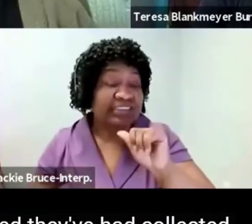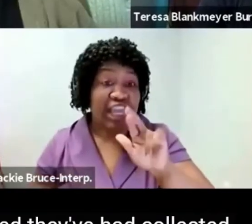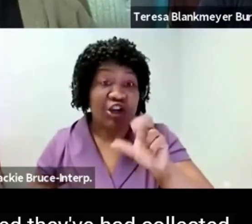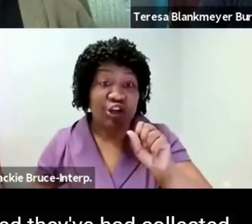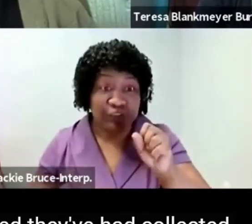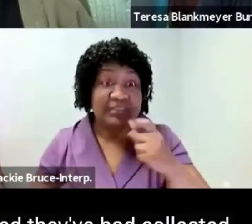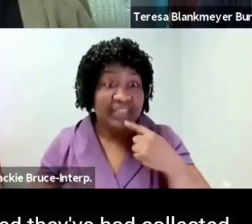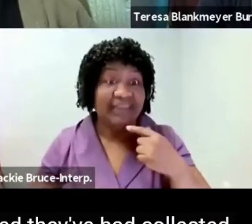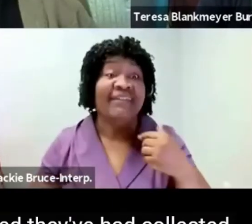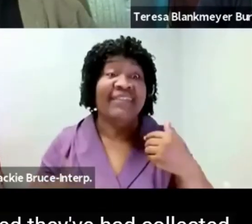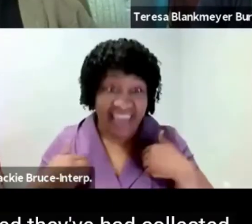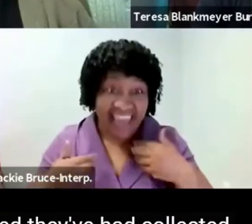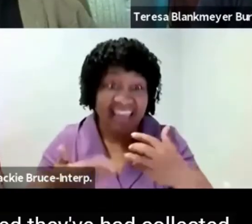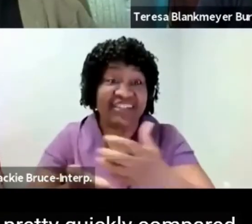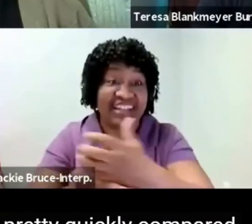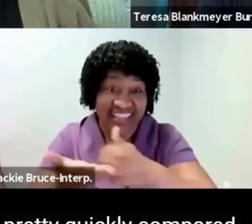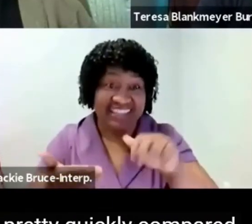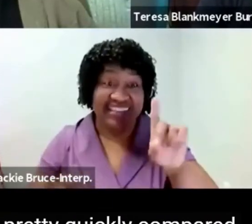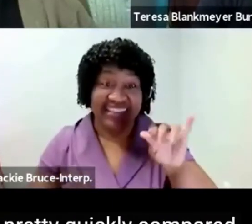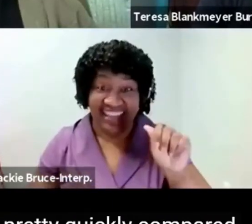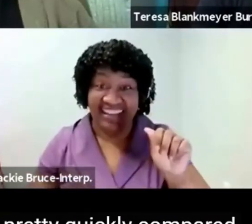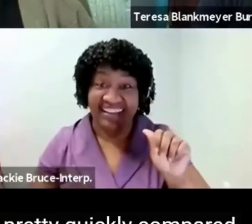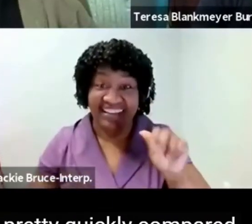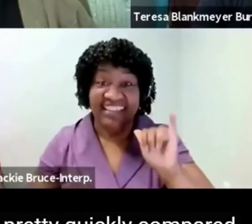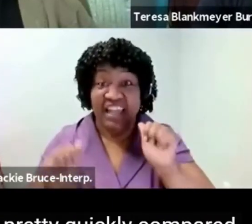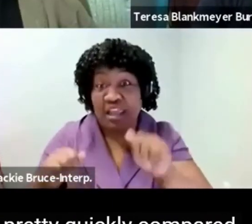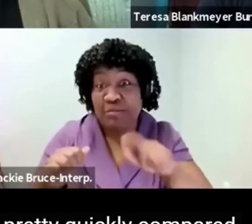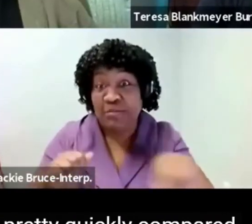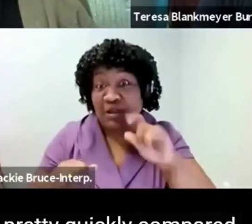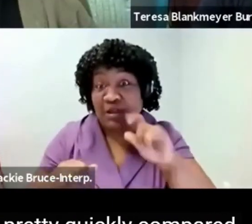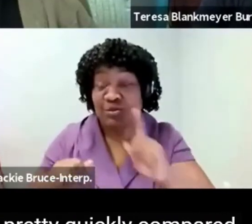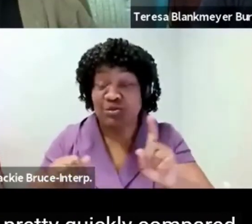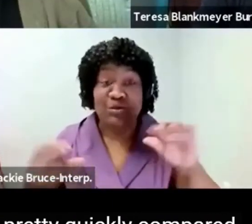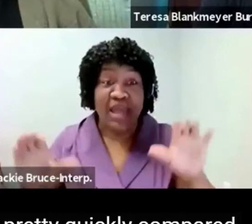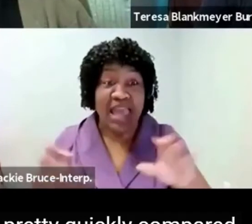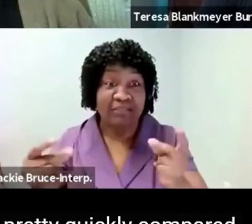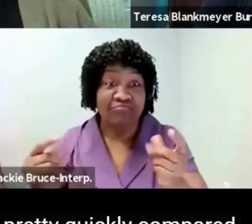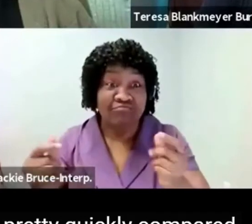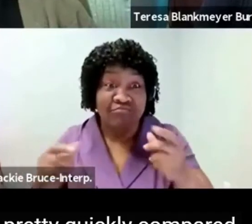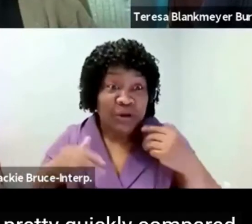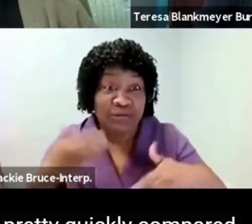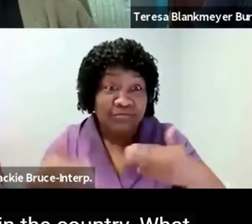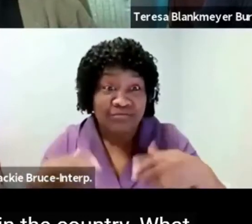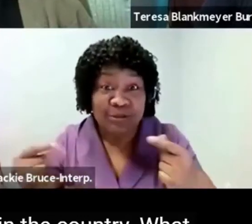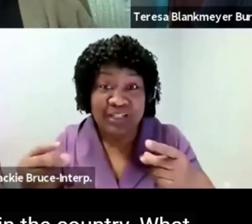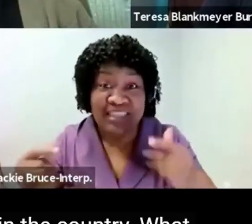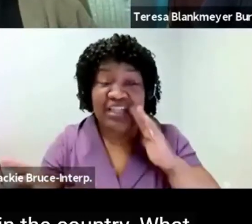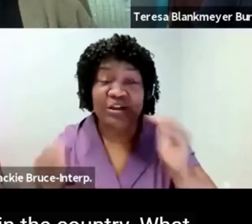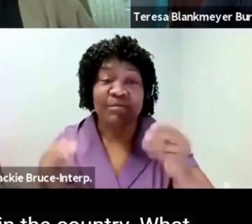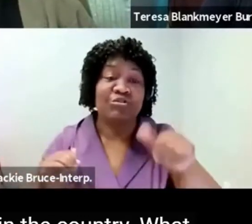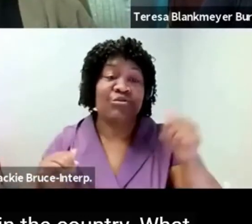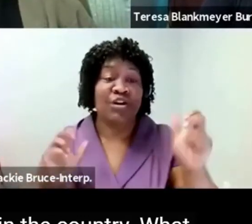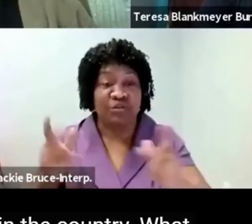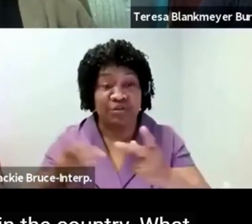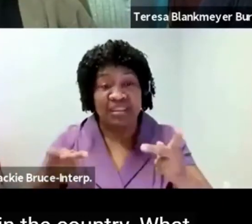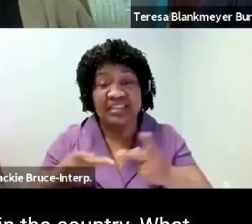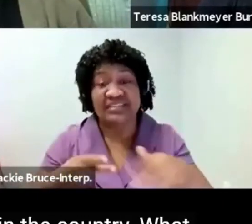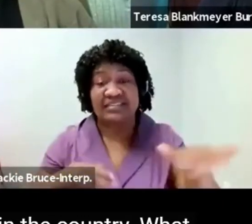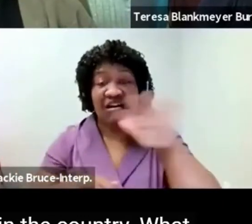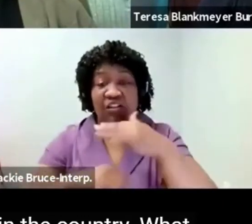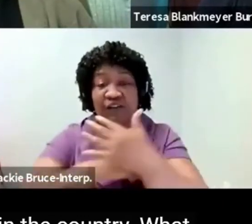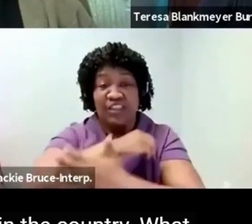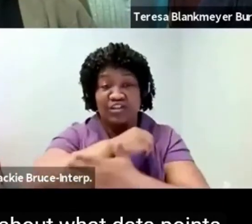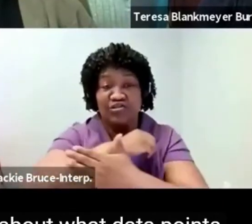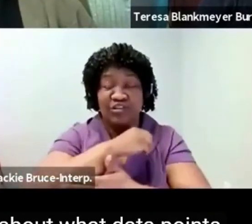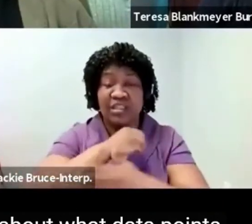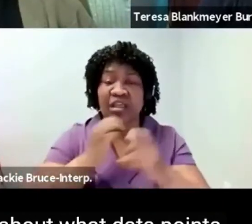that they've had collected data which enabled them to act pretty quickly compared to other places perhaps in the country. But